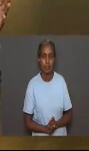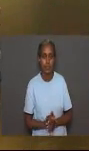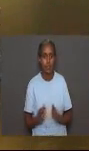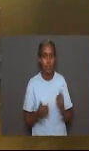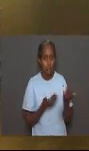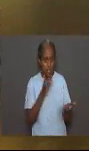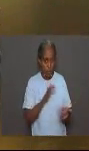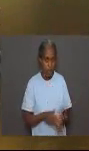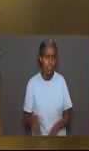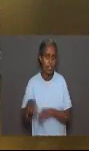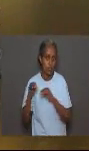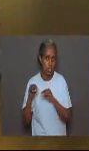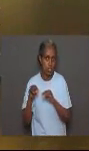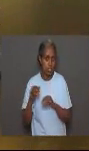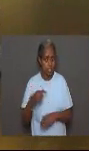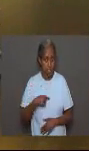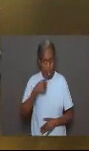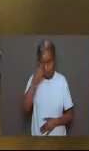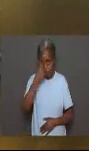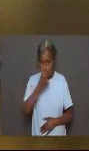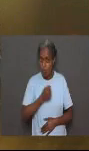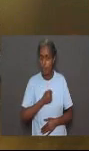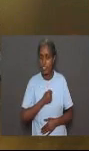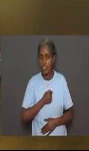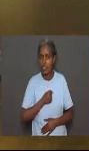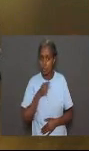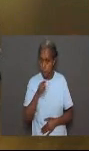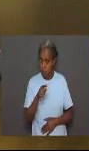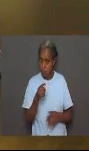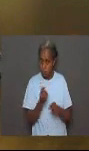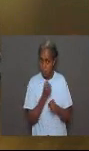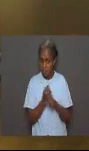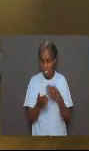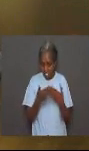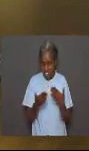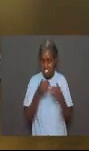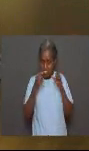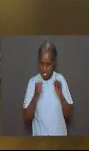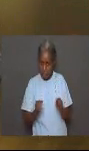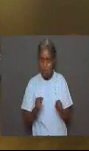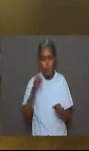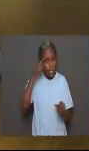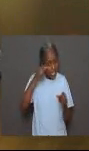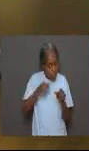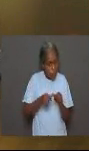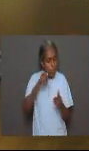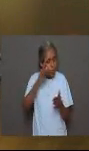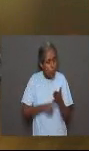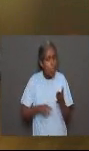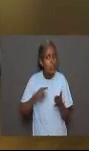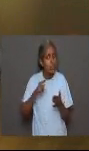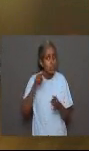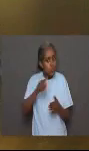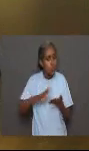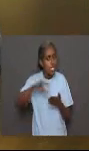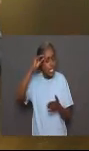Welcome back, students. I am confident that you were easily able to remember what you learned